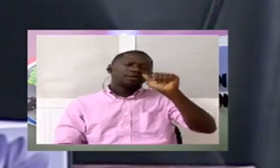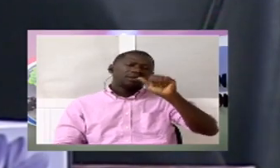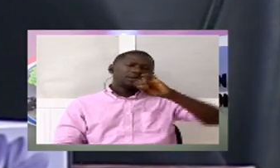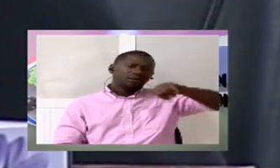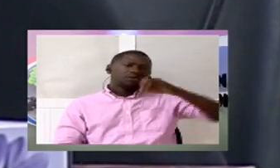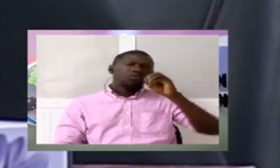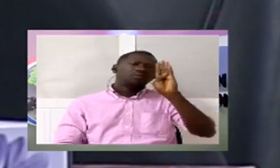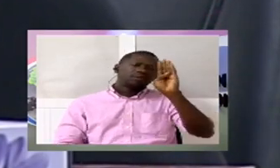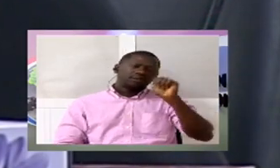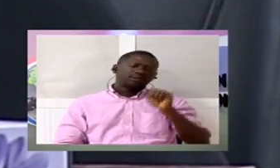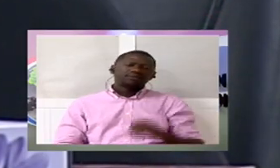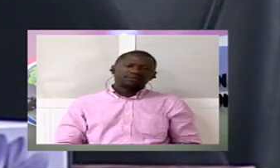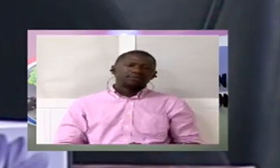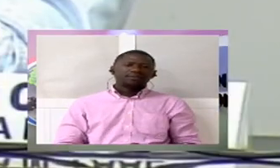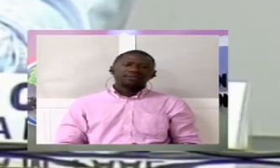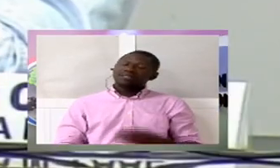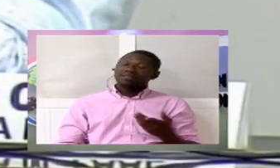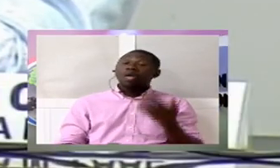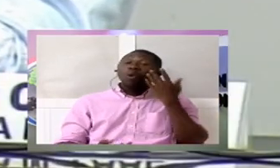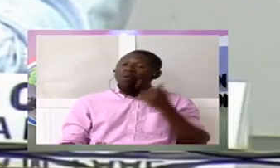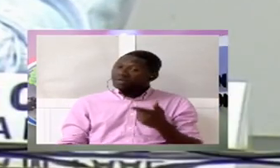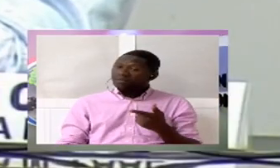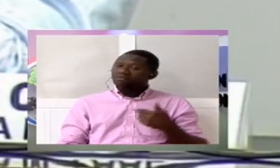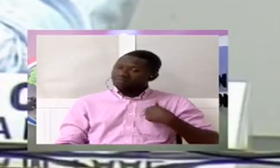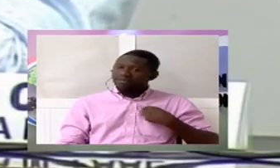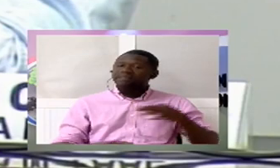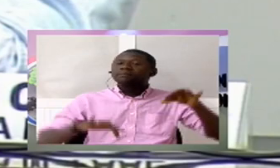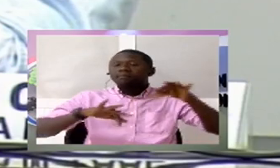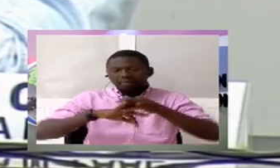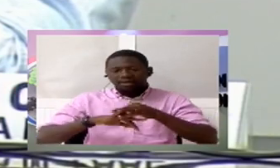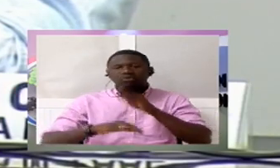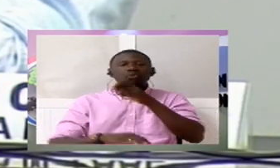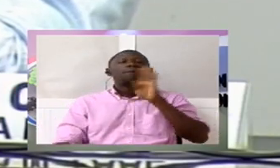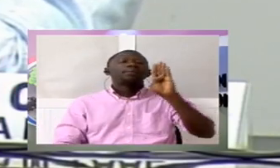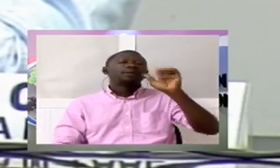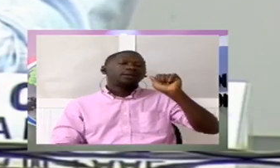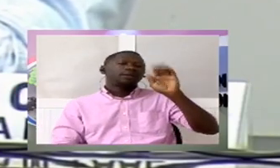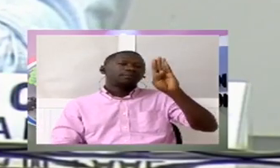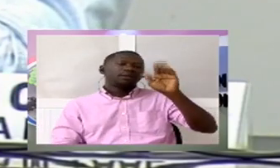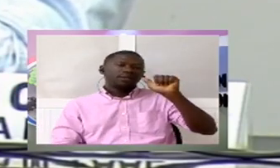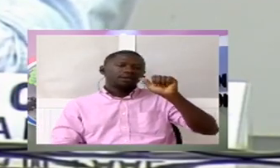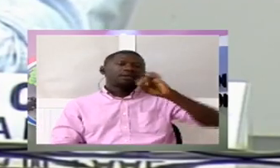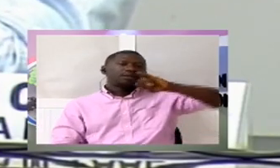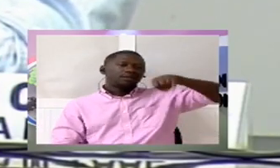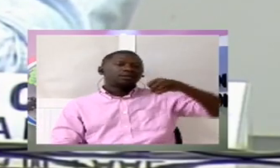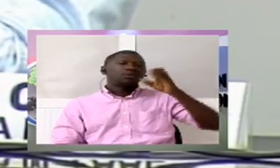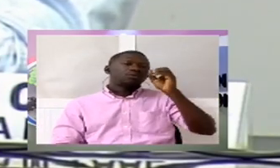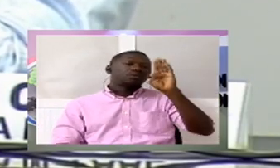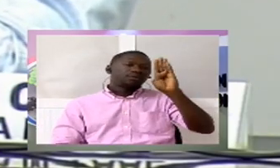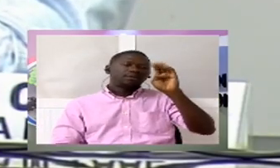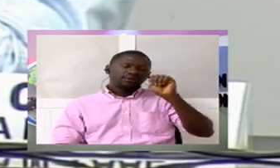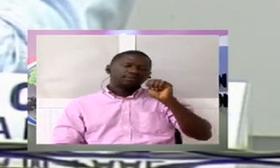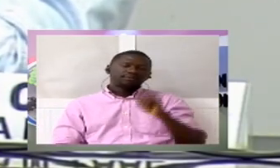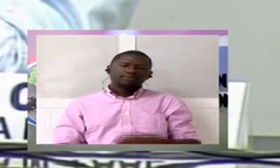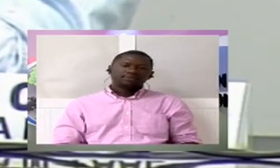When I got married to Baba. So in essence, you became Baba Job's wife, and then they started calling you